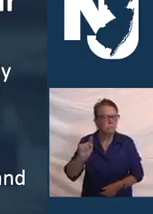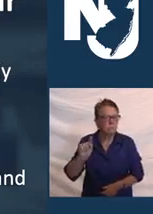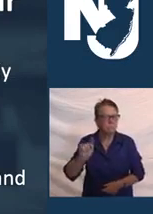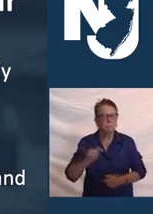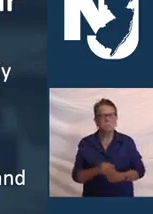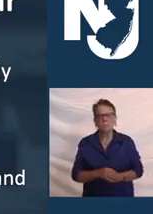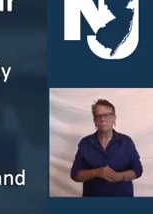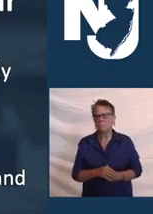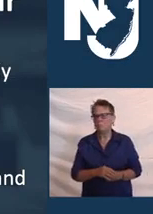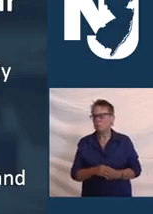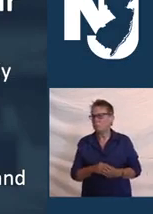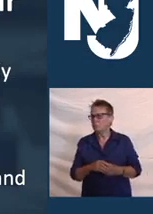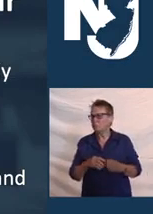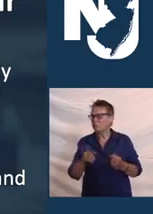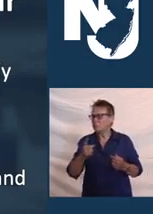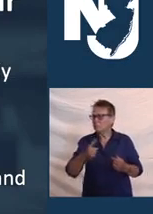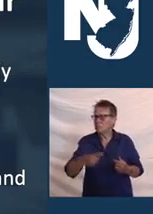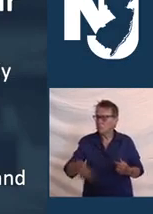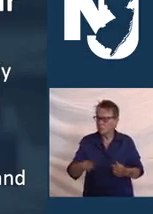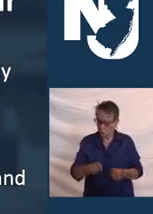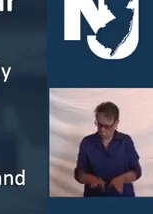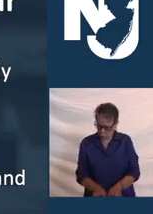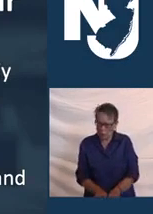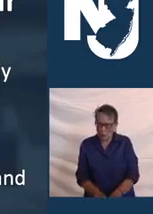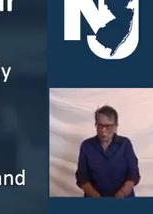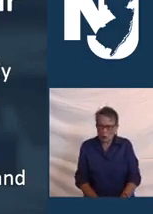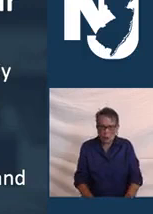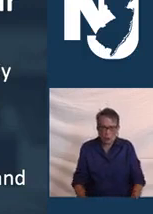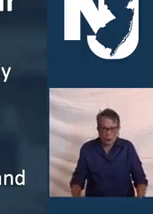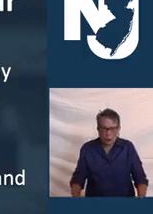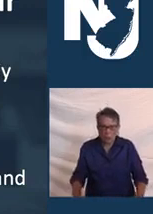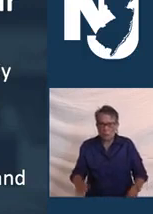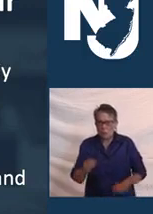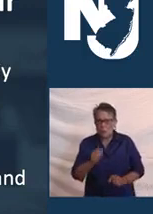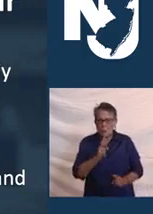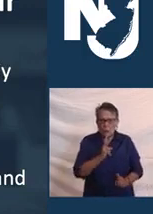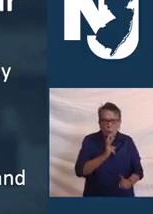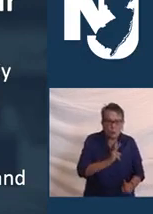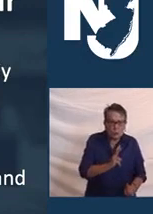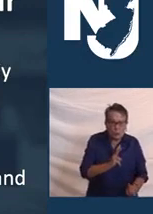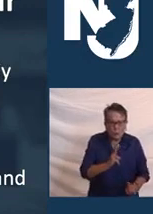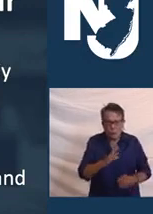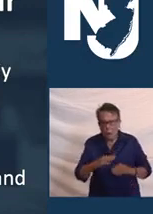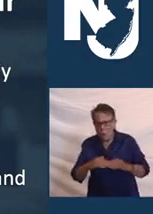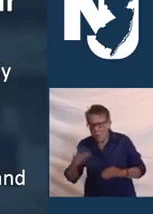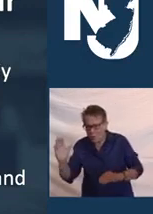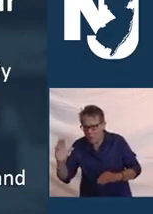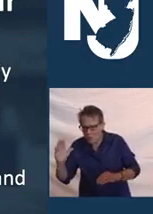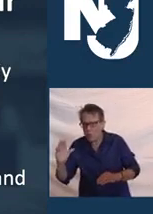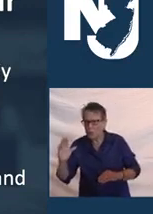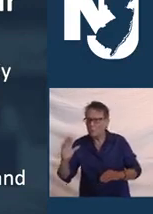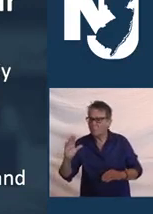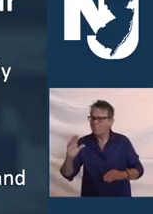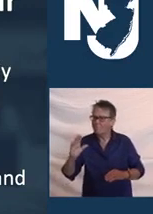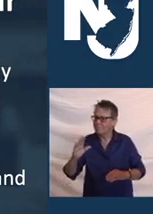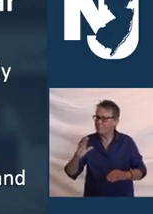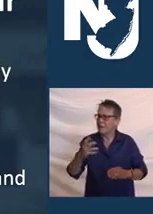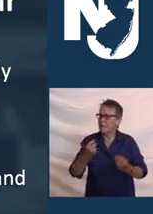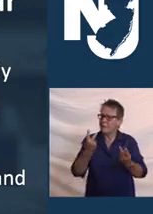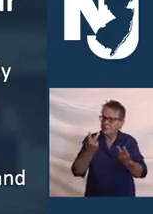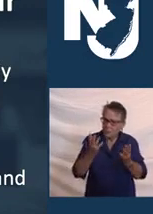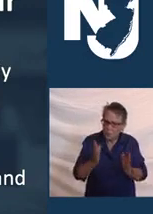and all visitors must wear face masks with limited exceptions. Again, this brings us no joy, trust me, but it's the right thing to